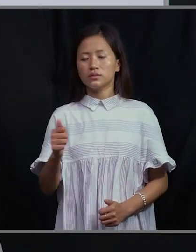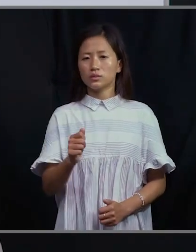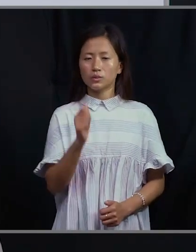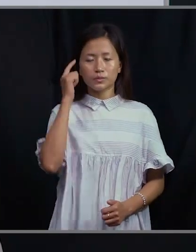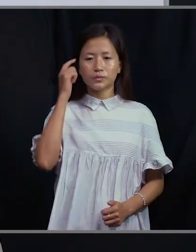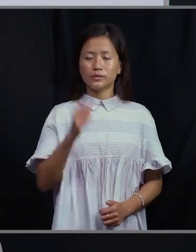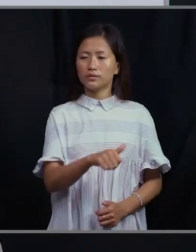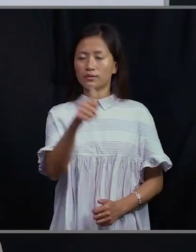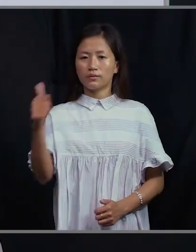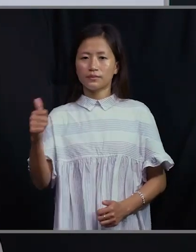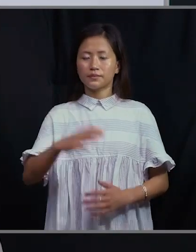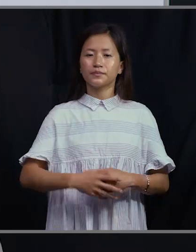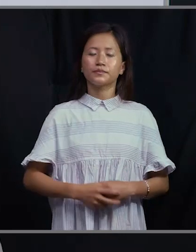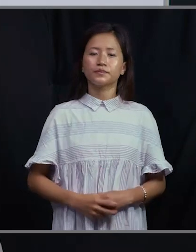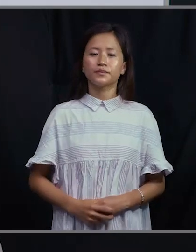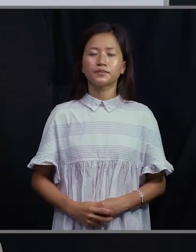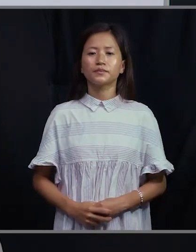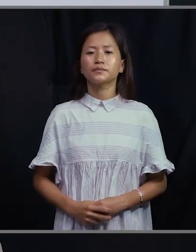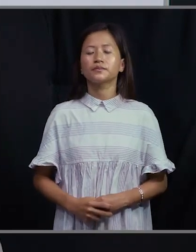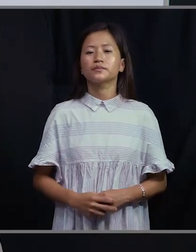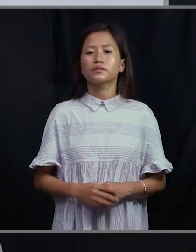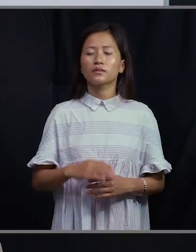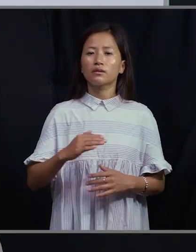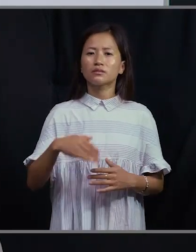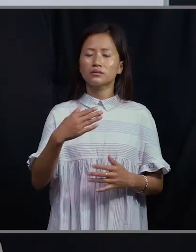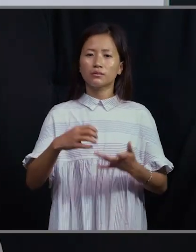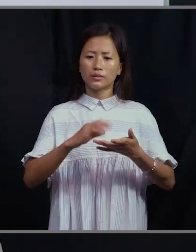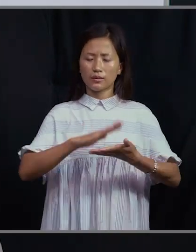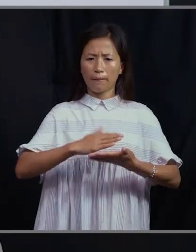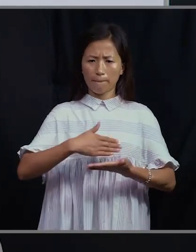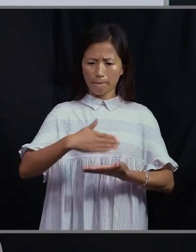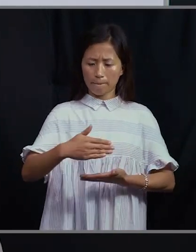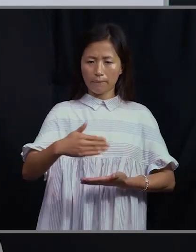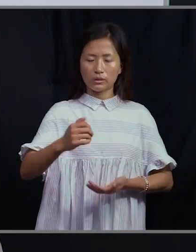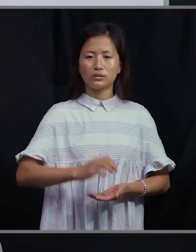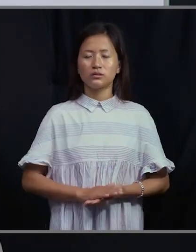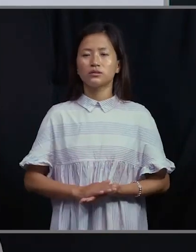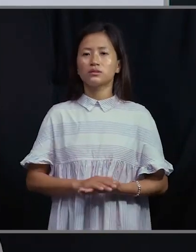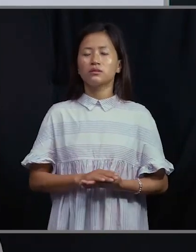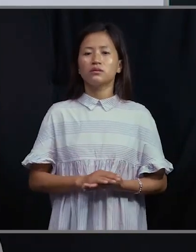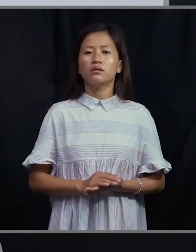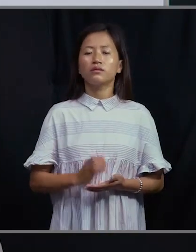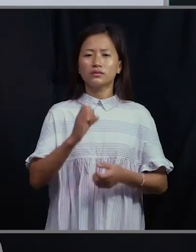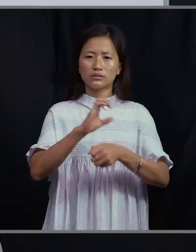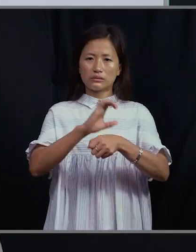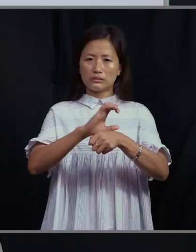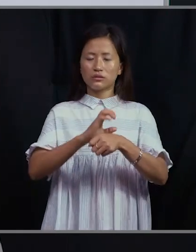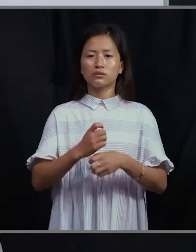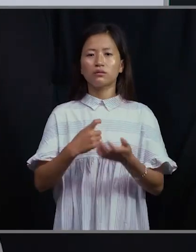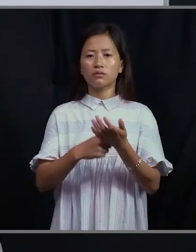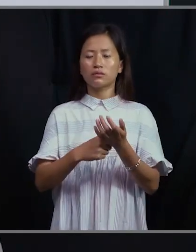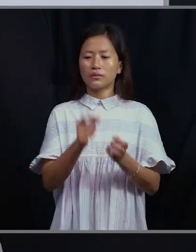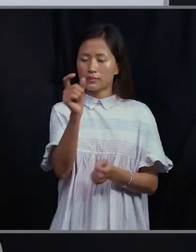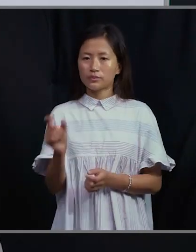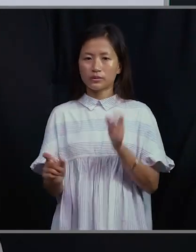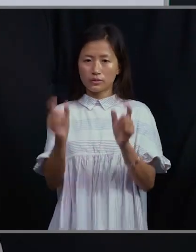when we conduct marriage, okay, there are some certain procedures which the church or which the